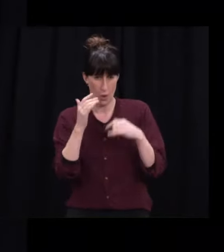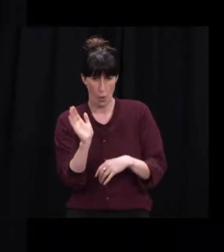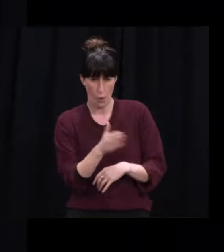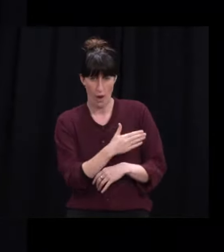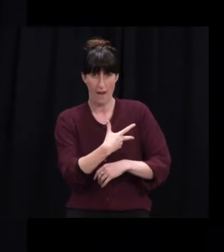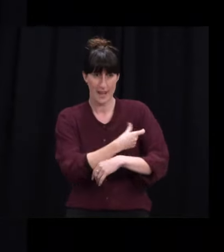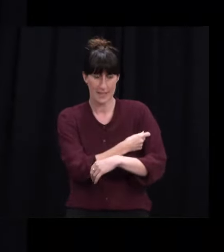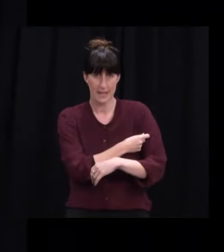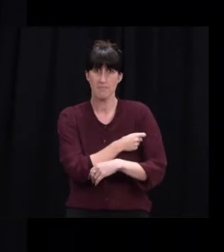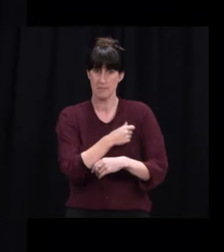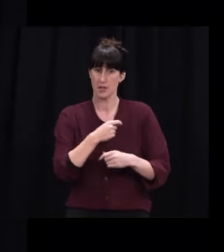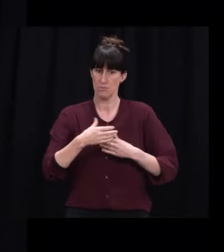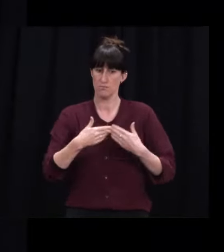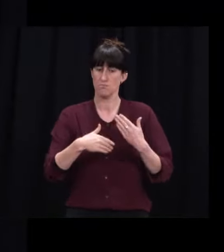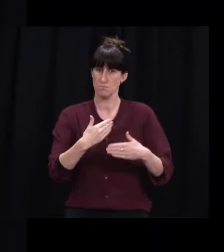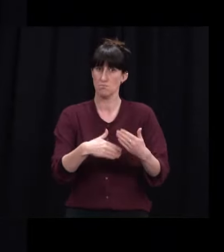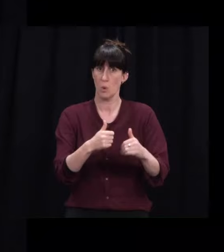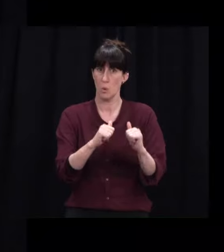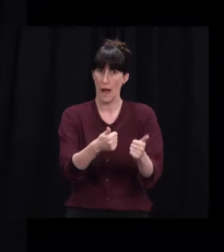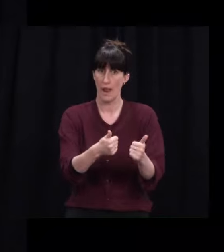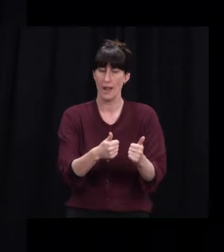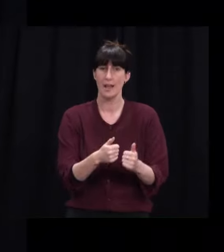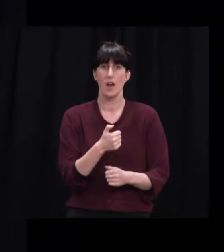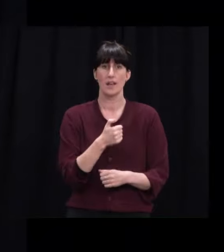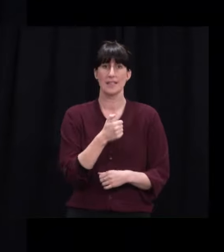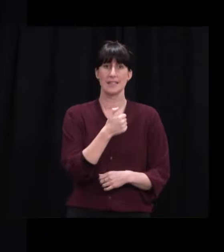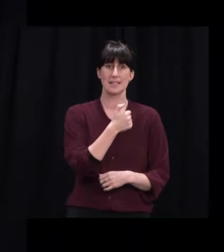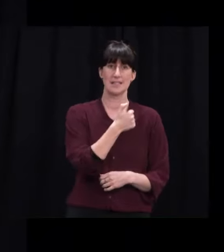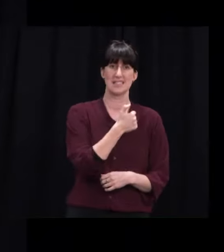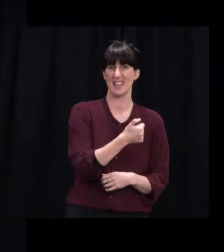We've seen more than 6,500 essential